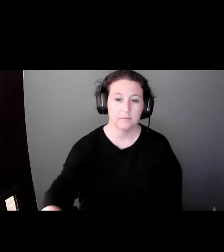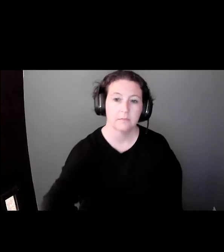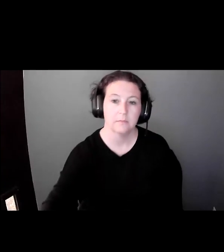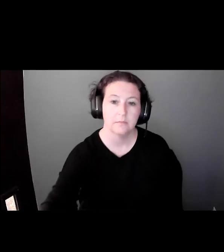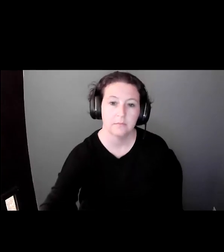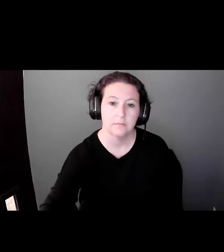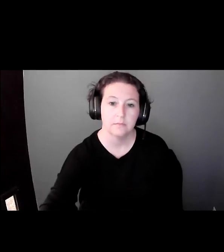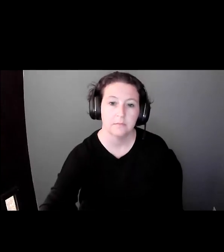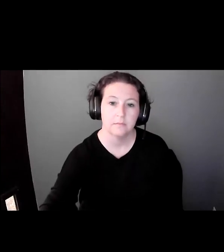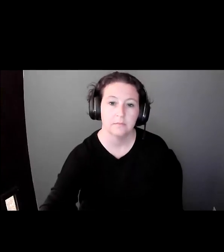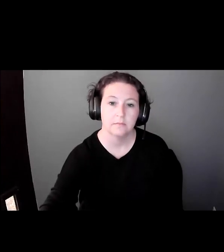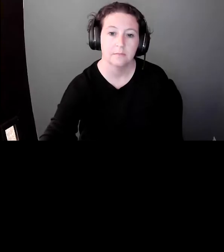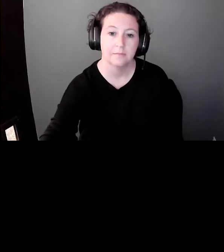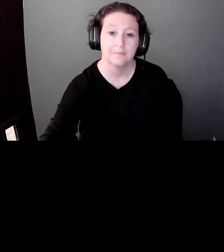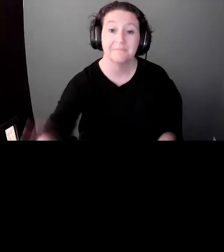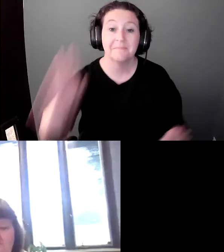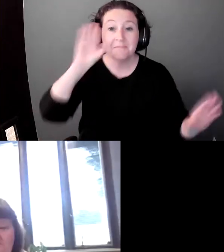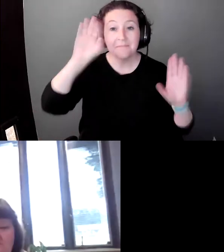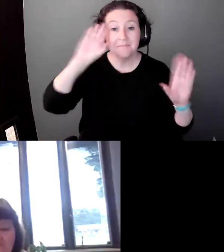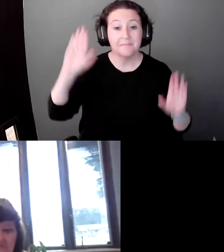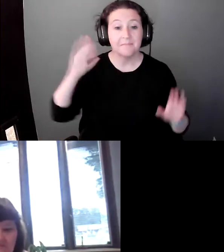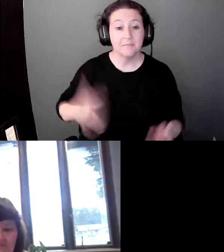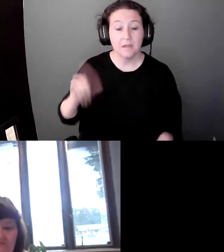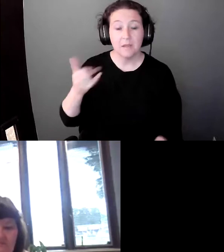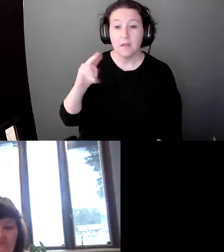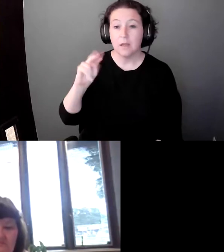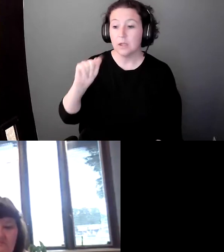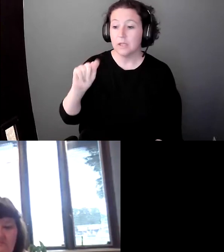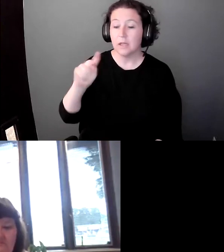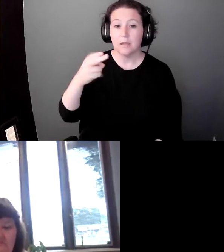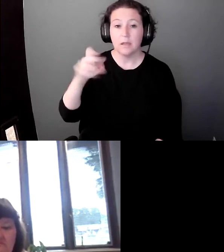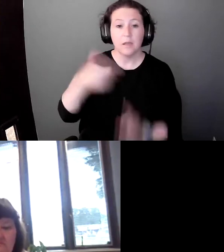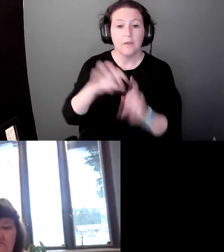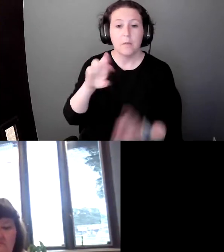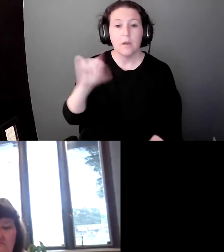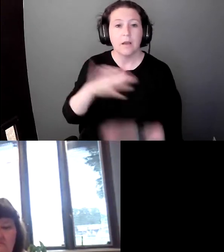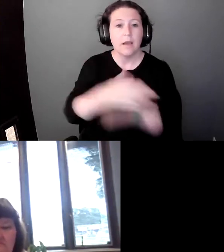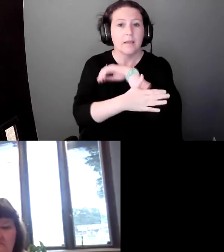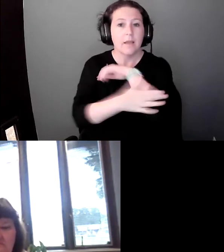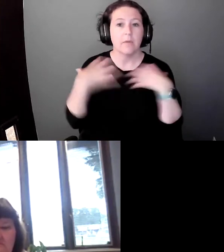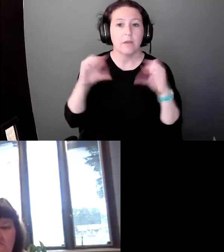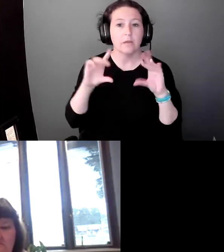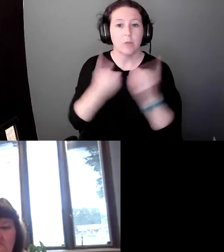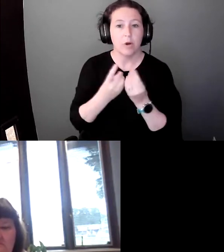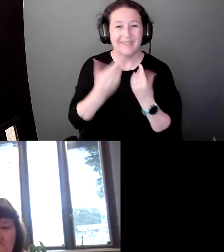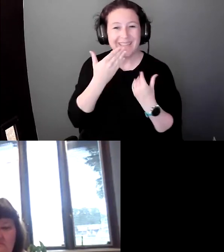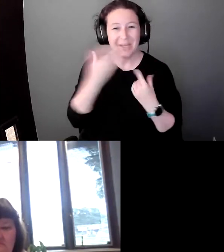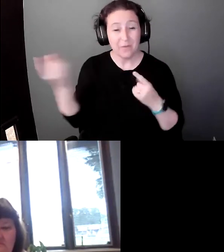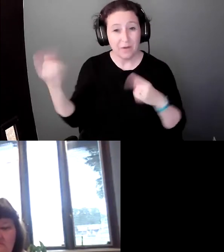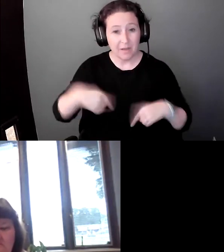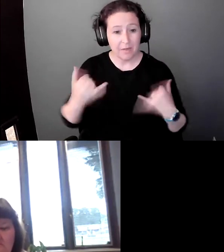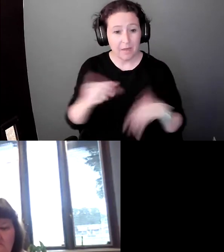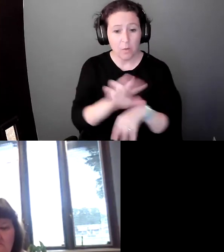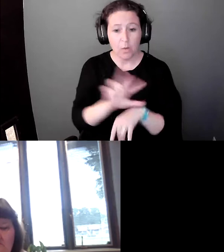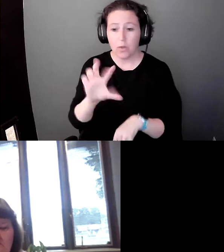Hi everyone, this is Janet Hill at the Rock Island County Health Department. Thank you for joining us. It's 3:30 p.m. on June 28th.